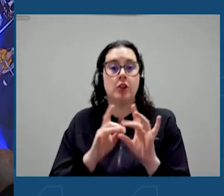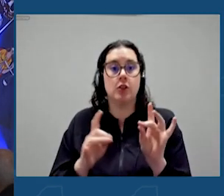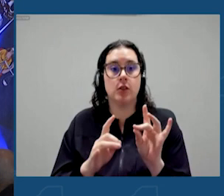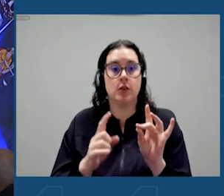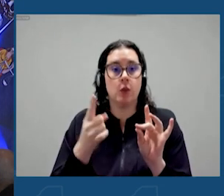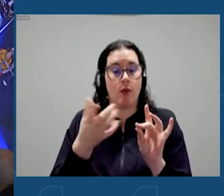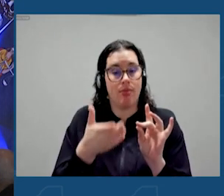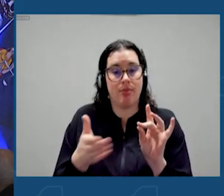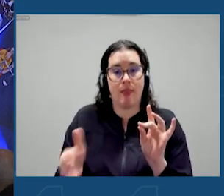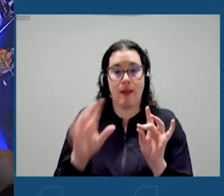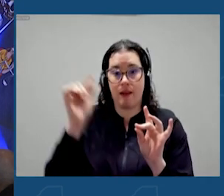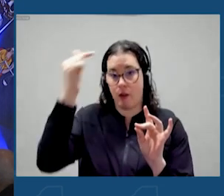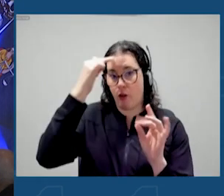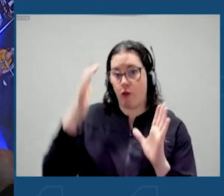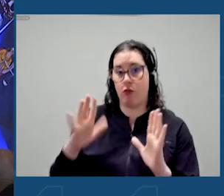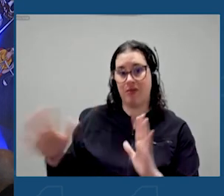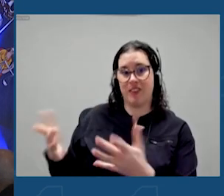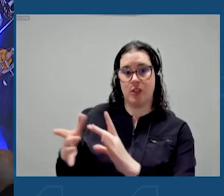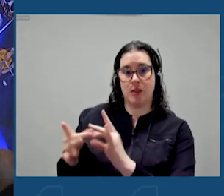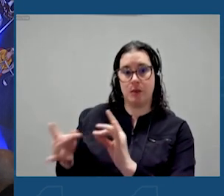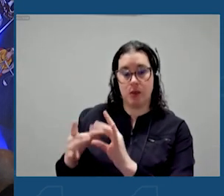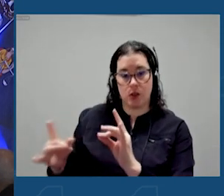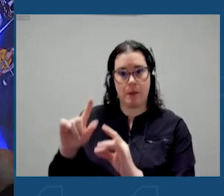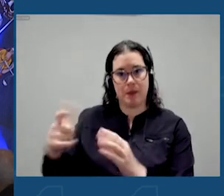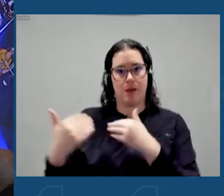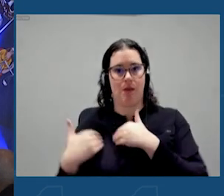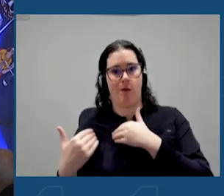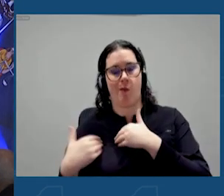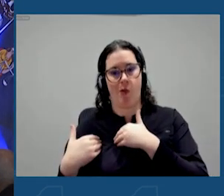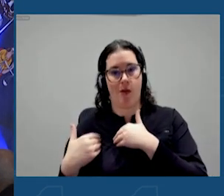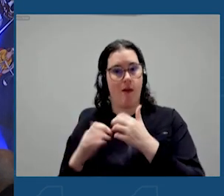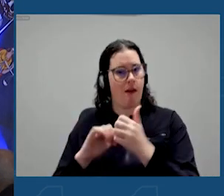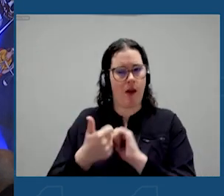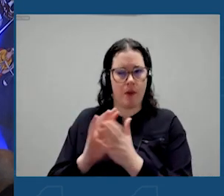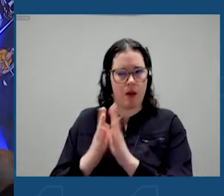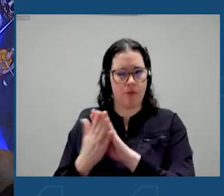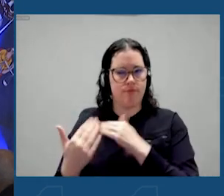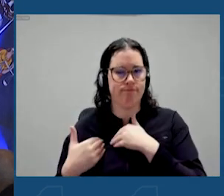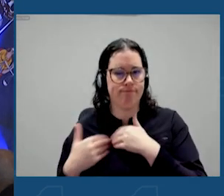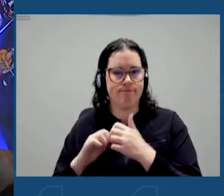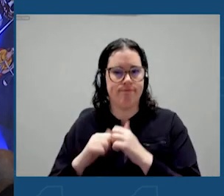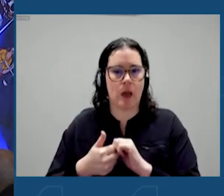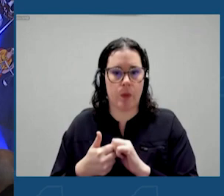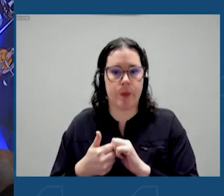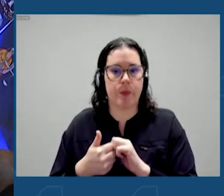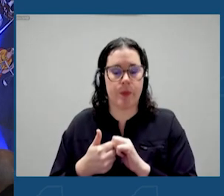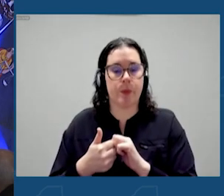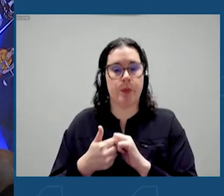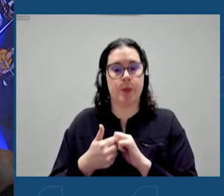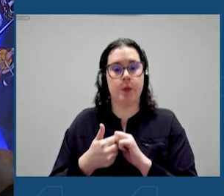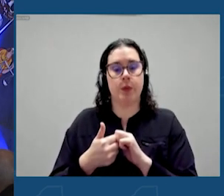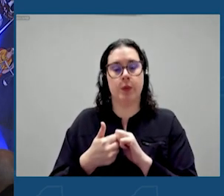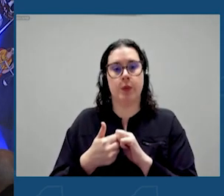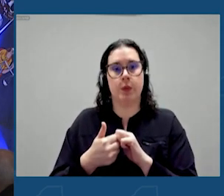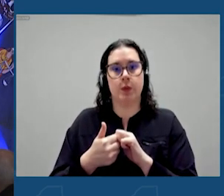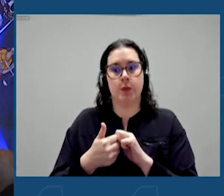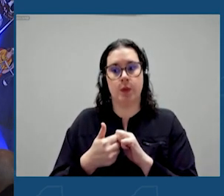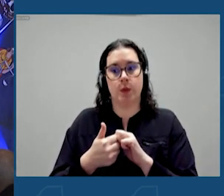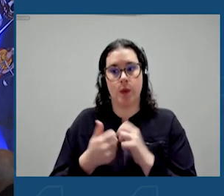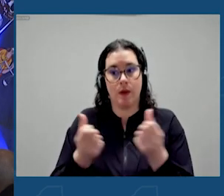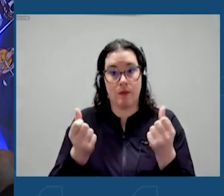the governor spoke about is being accountable, and one of the ways to be accountable is among those 40